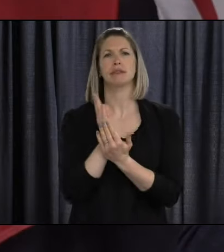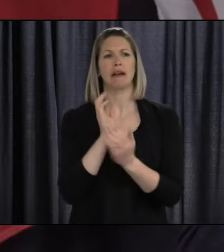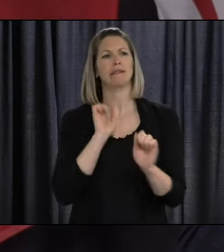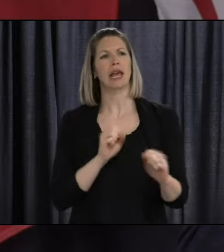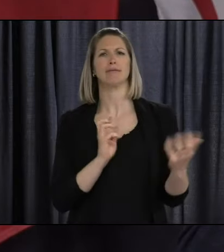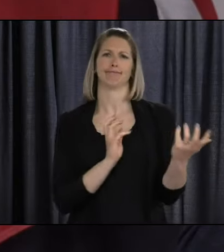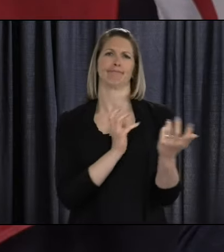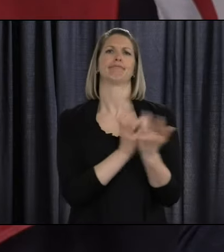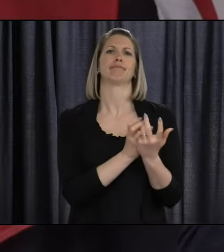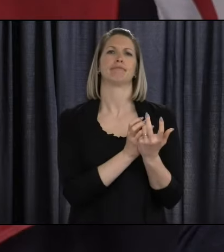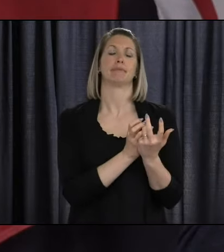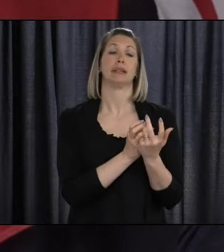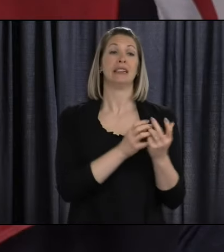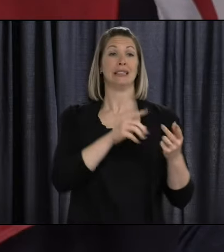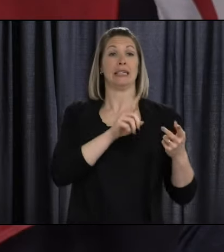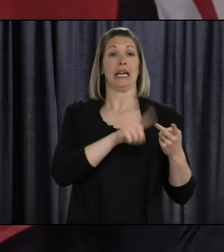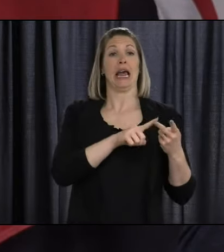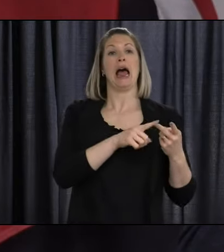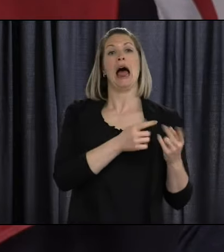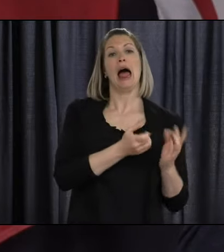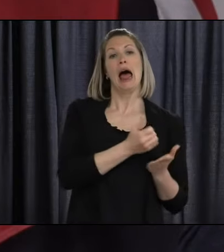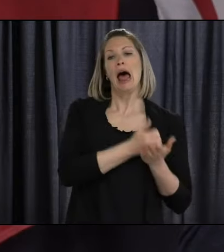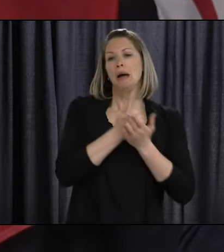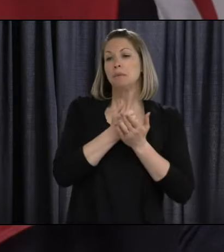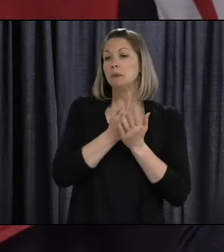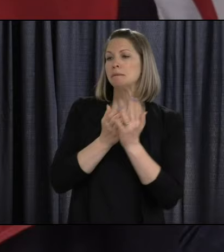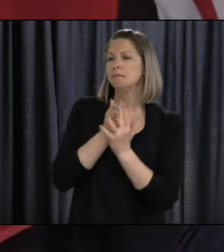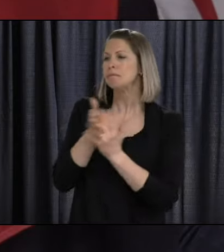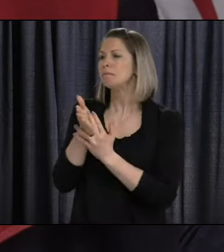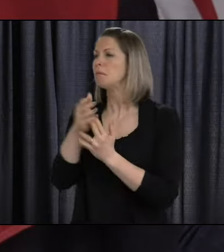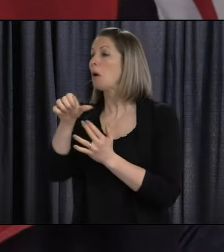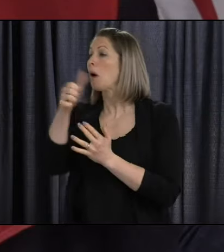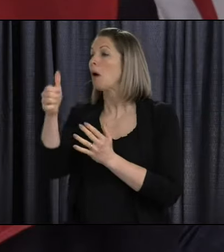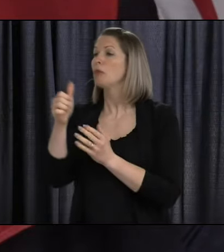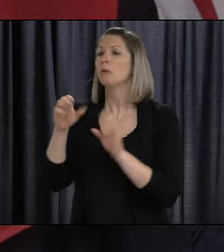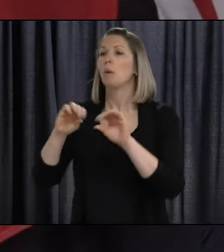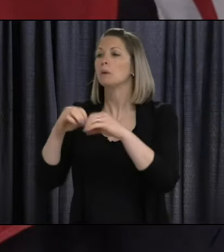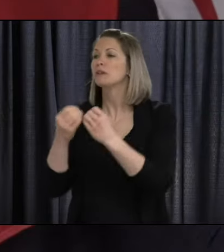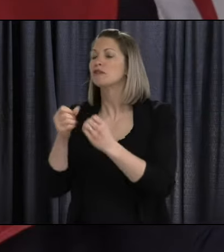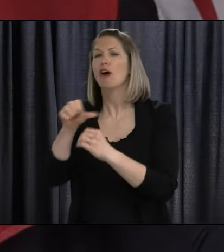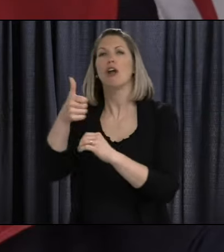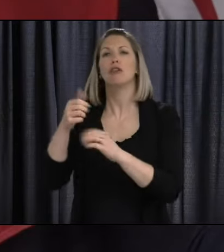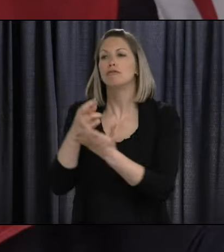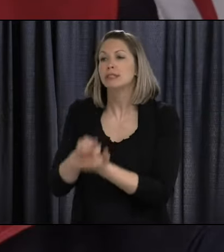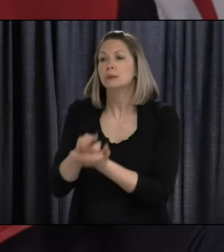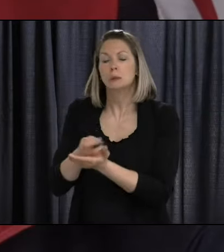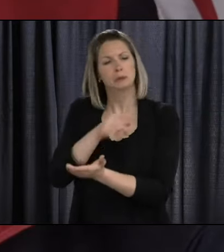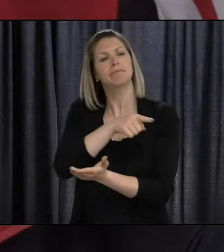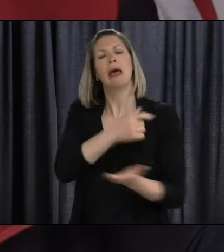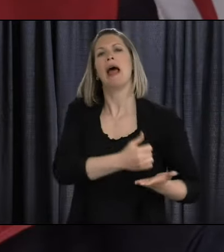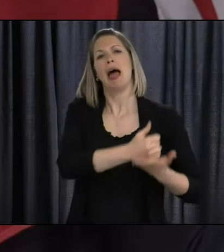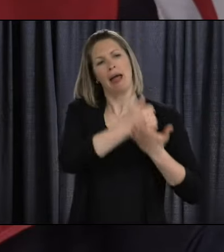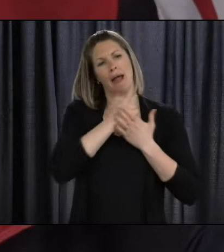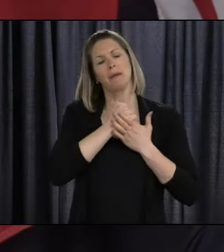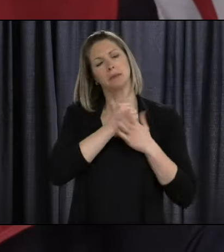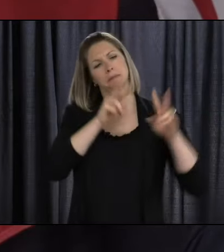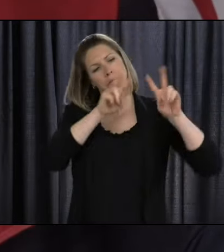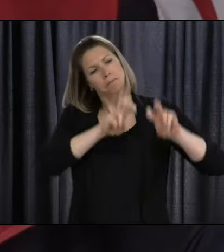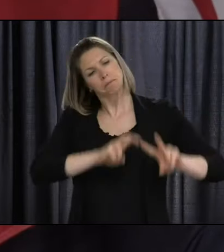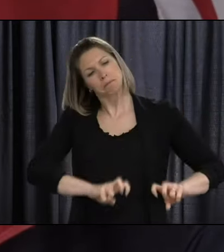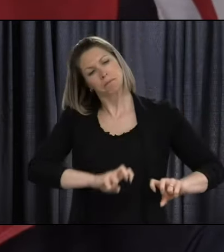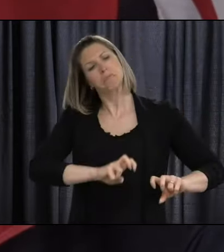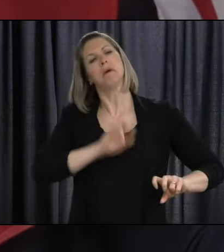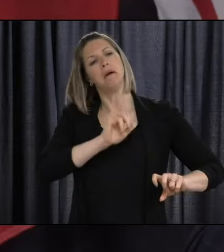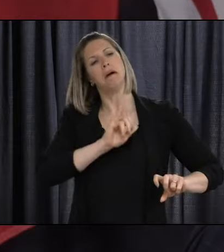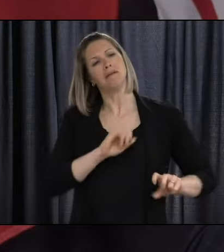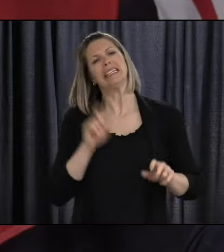other services and supports where appropriate that are in our communities. So this has been a great tool. This has been great support